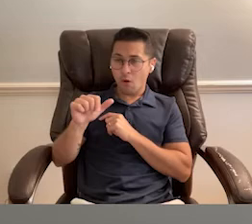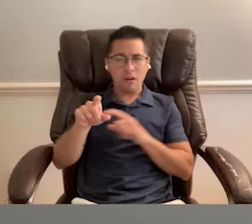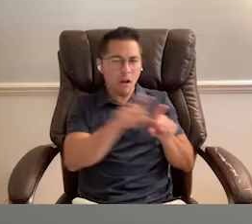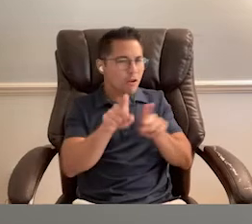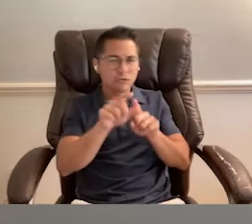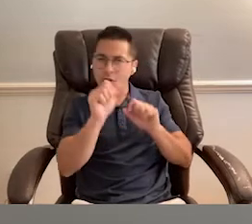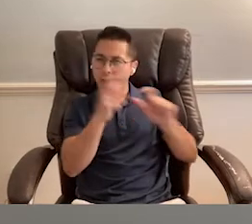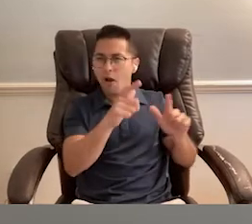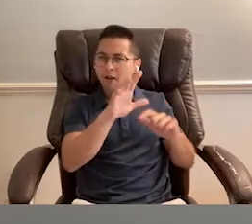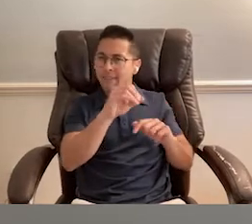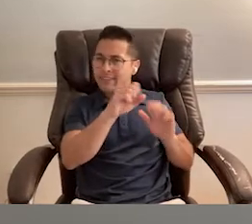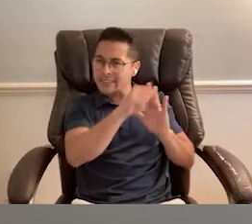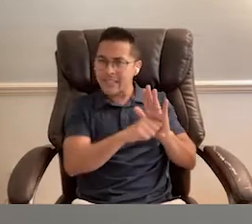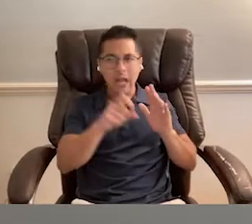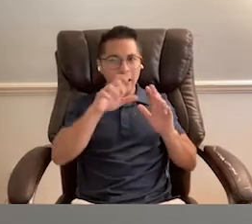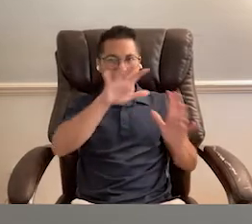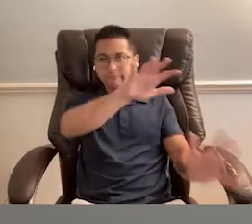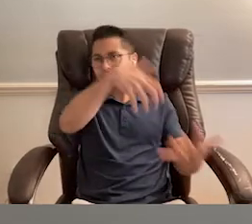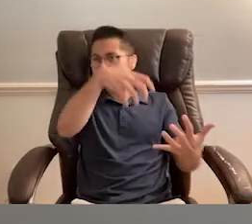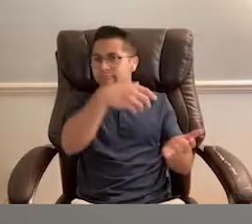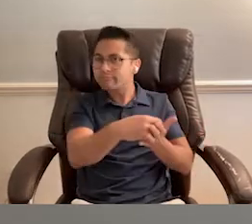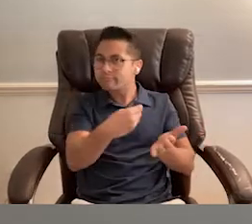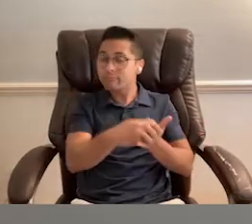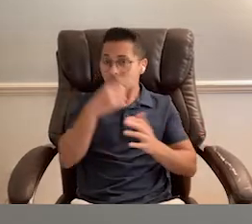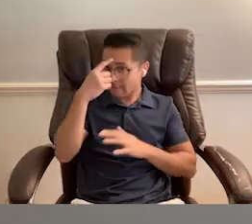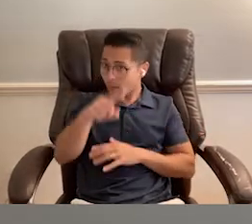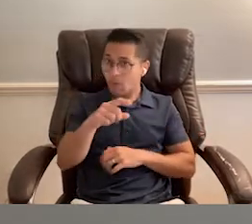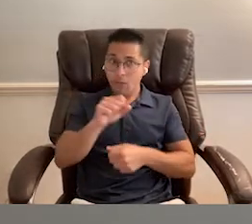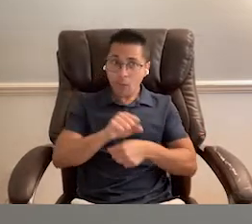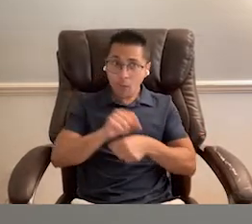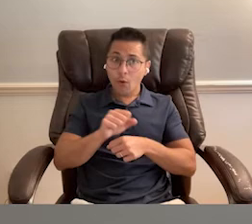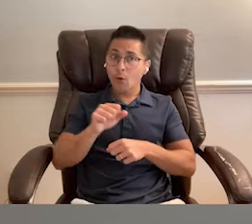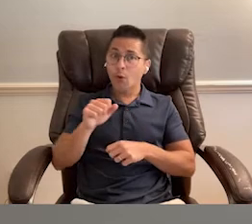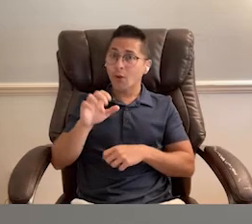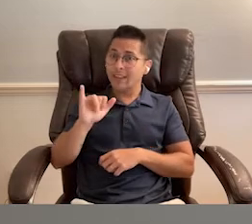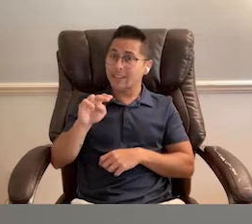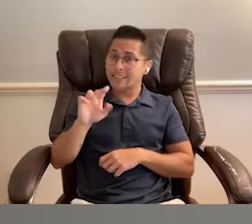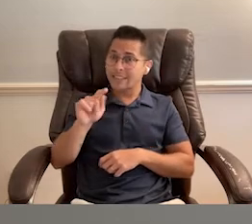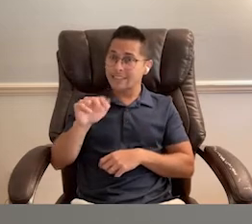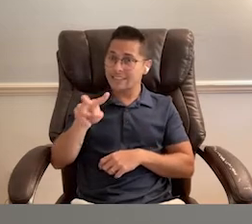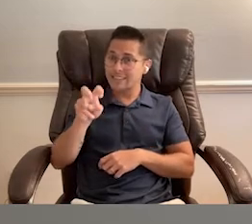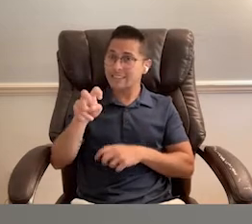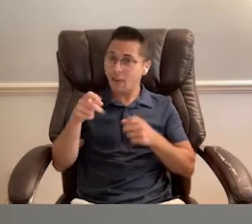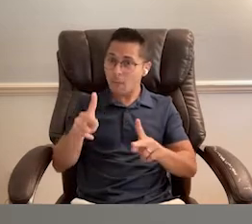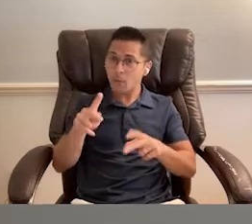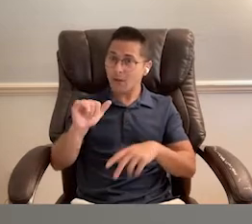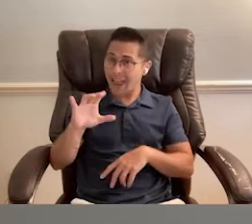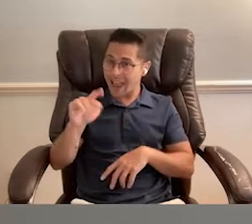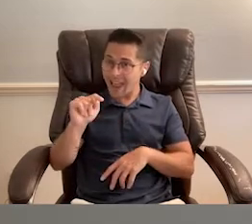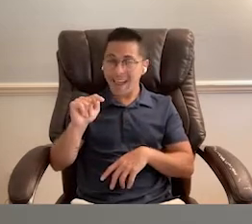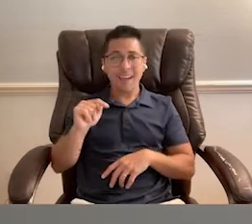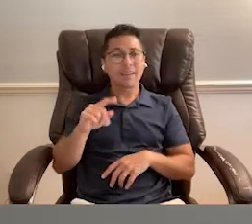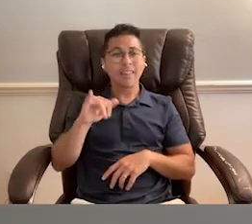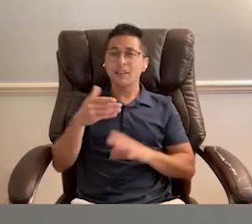50 states got a big pot of money for the Work Incentive Opportunity Act that was passed by the feds. So